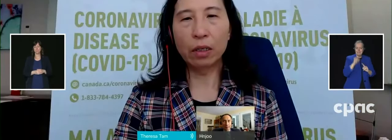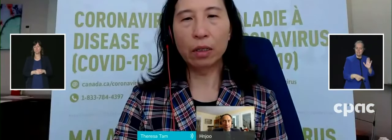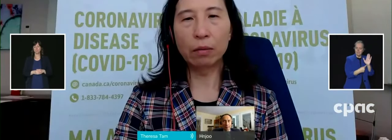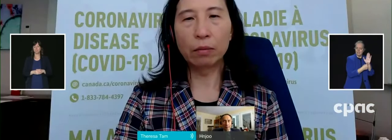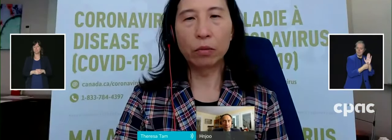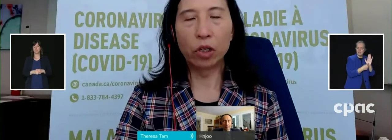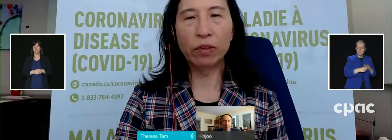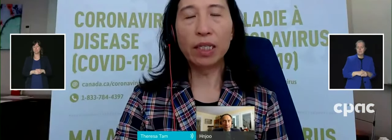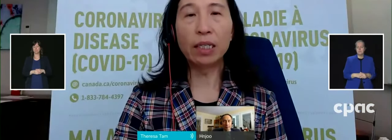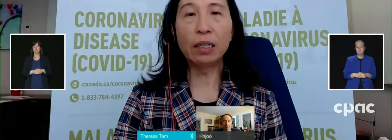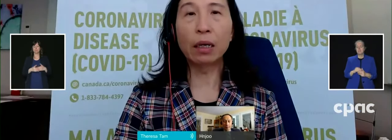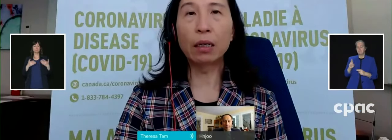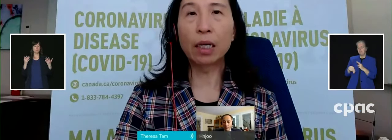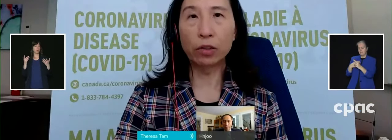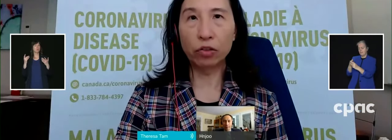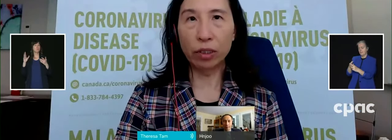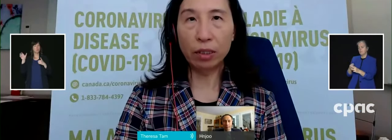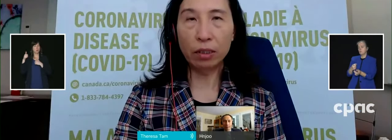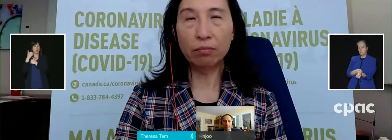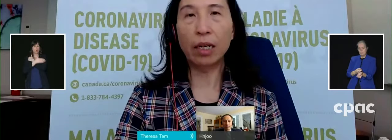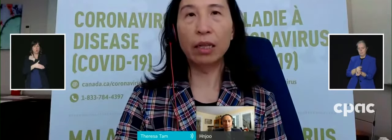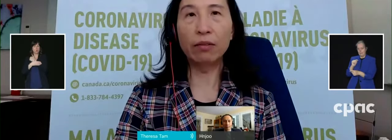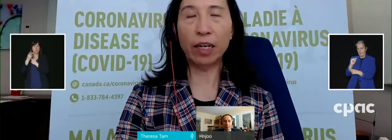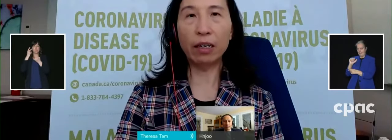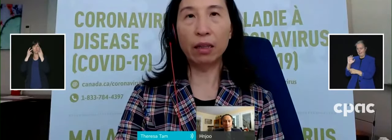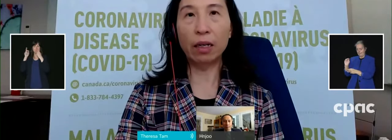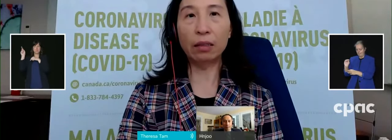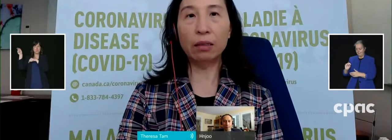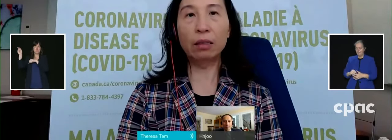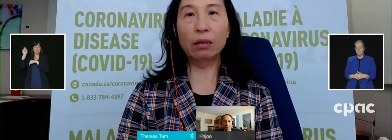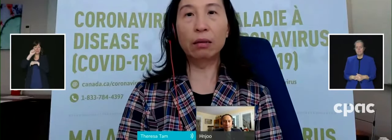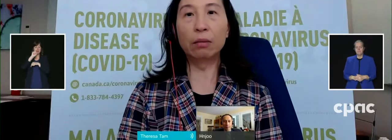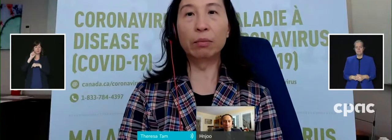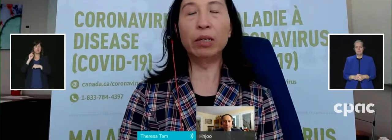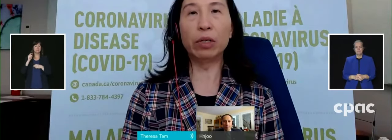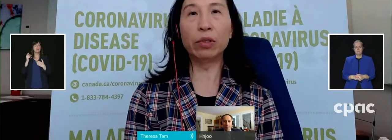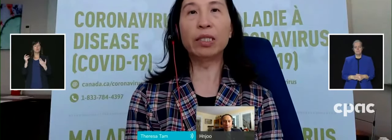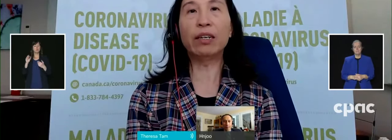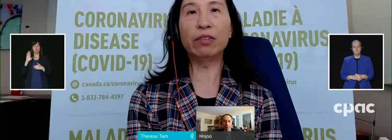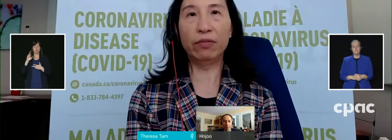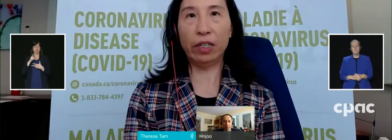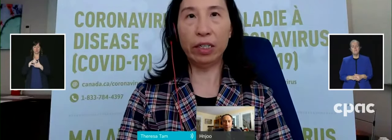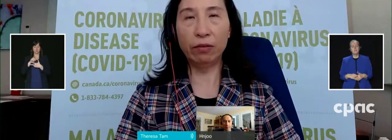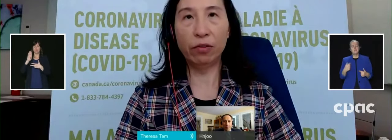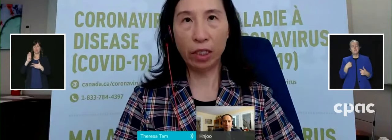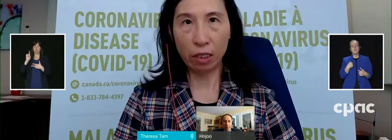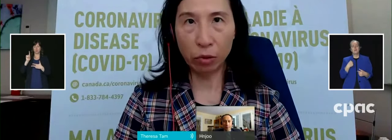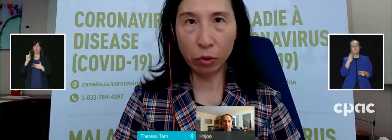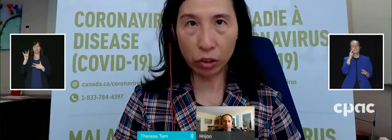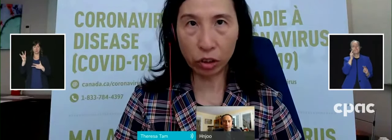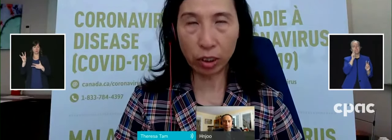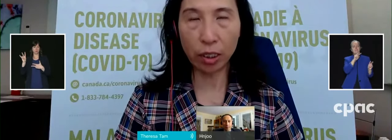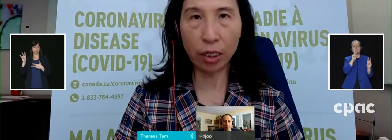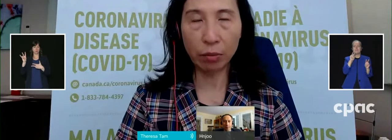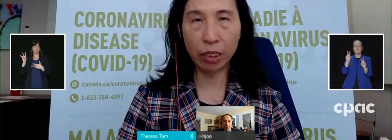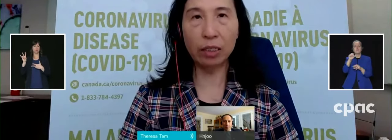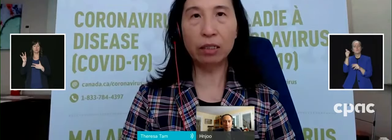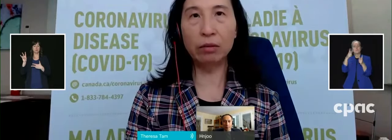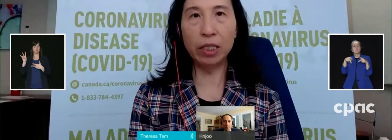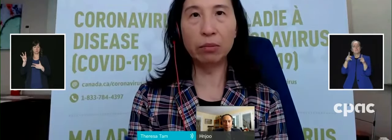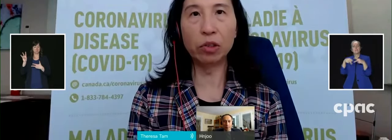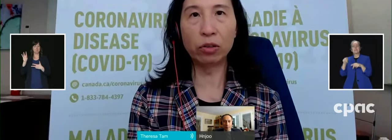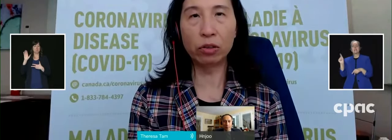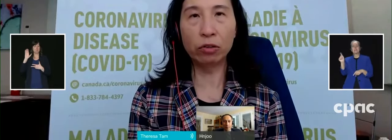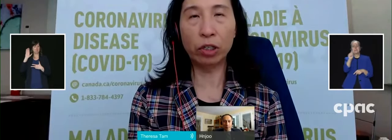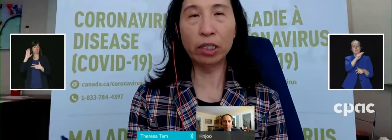given what we've seen in other countries and the fact that the B117 variant, for example, which appears